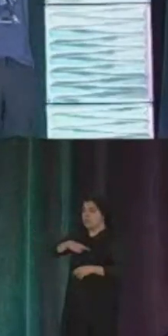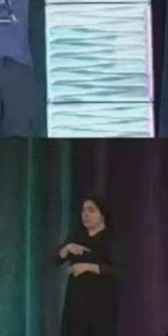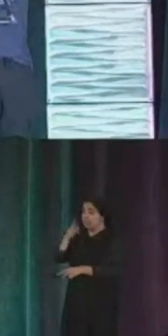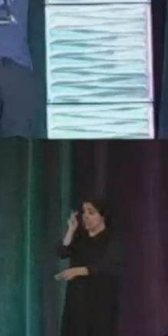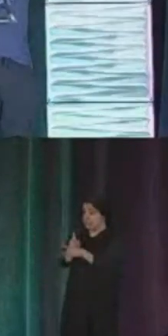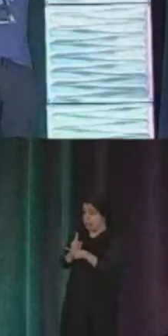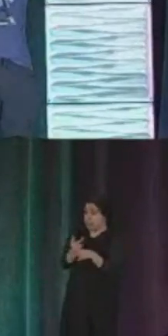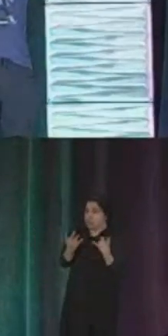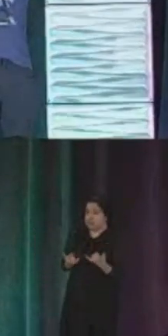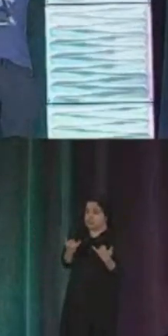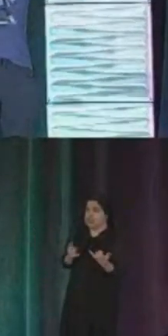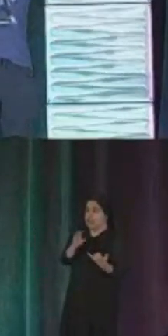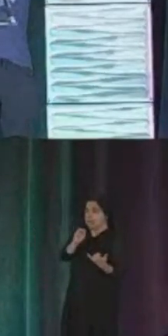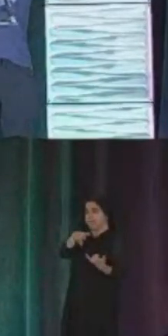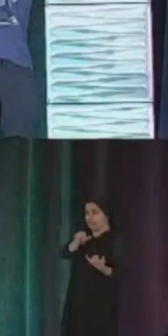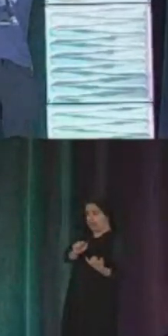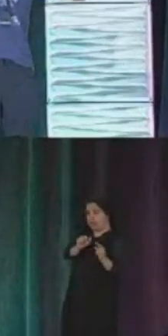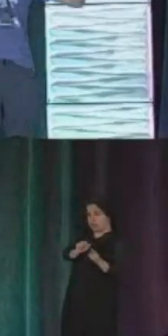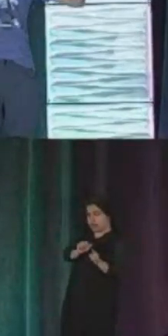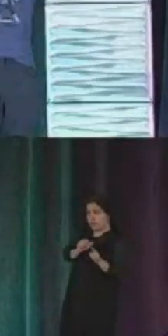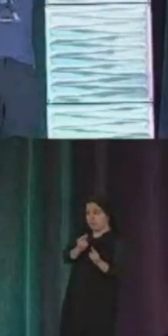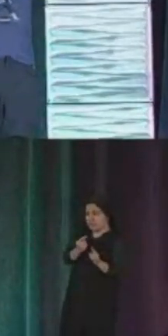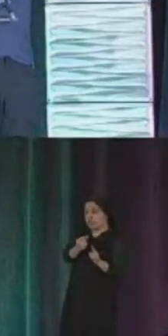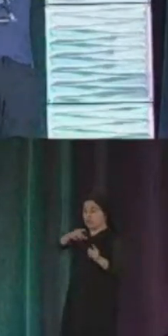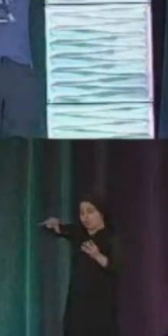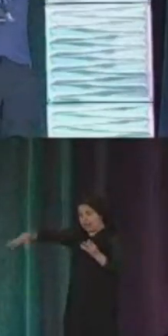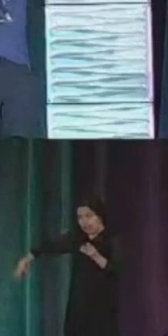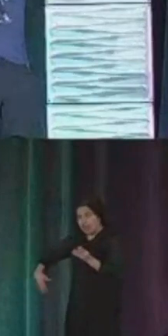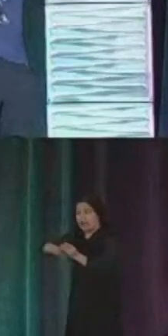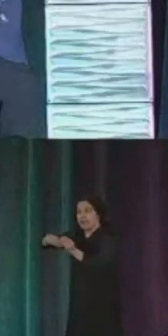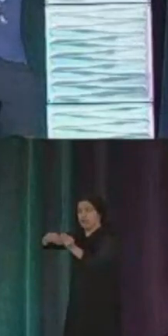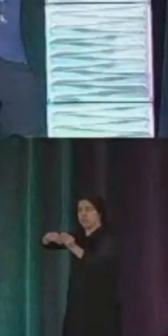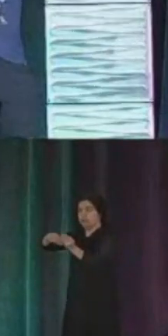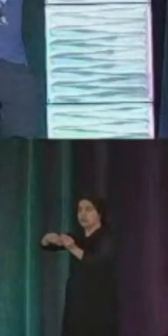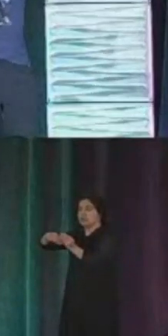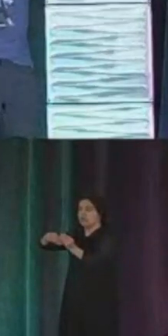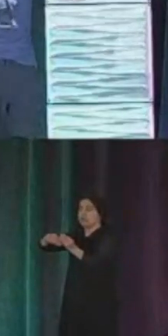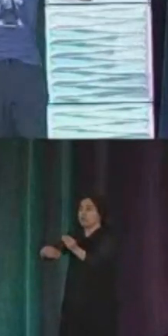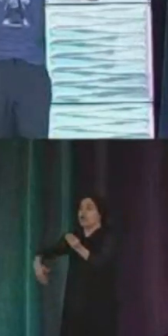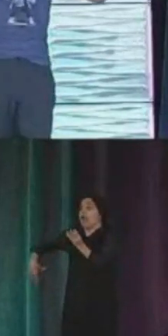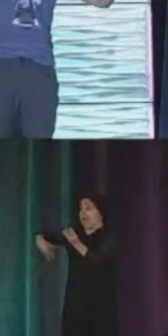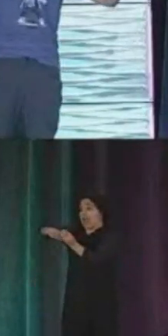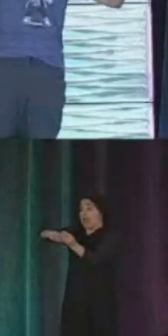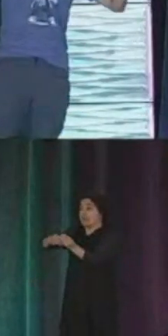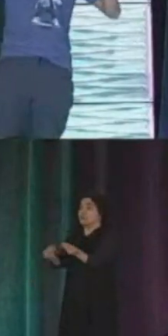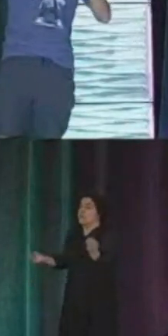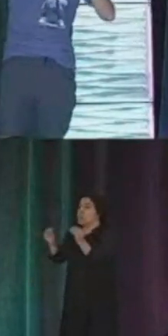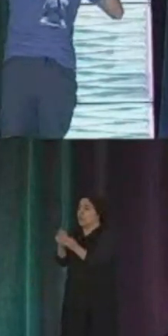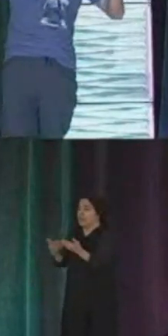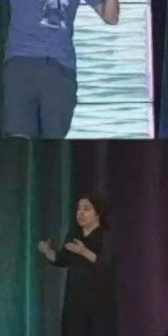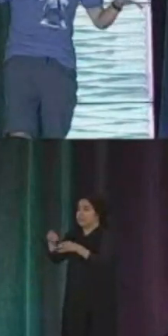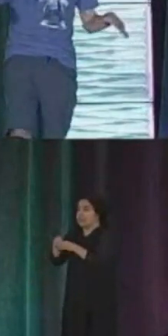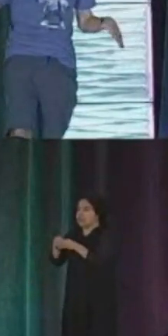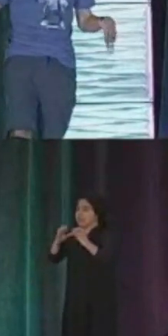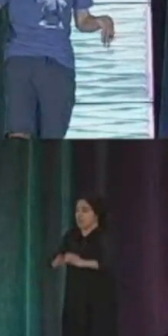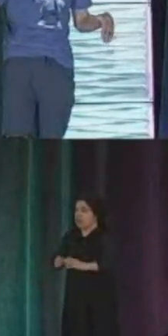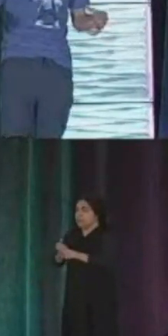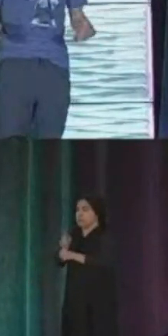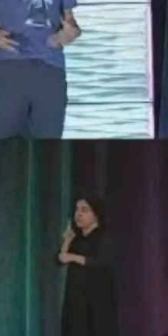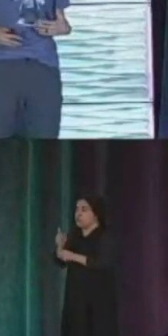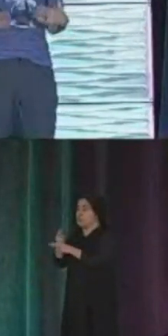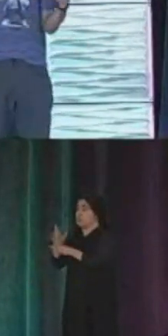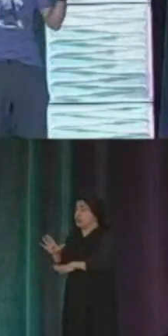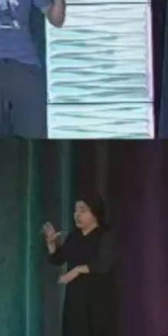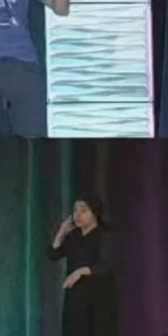our existing MPA, and then we're going to add to it some additional stuff in the client to make the user experience